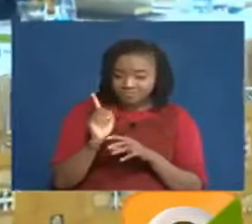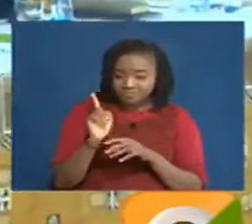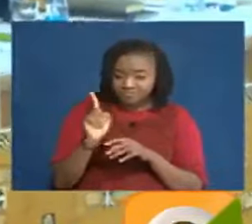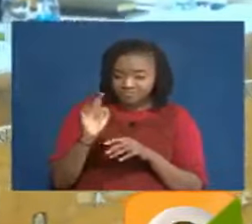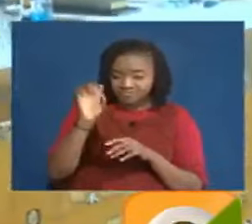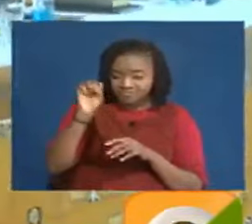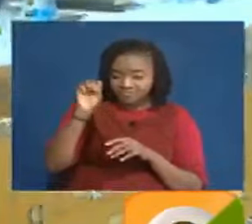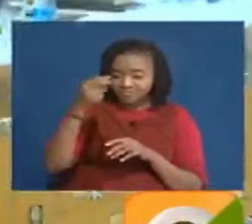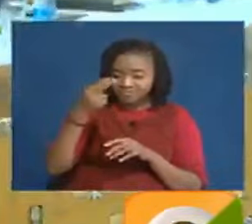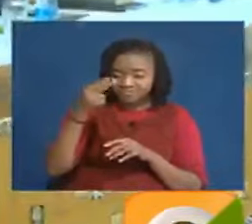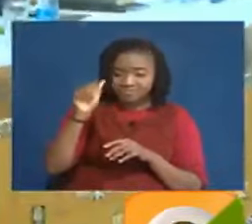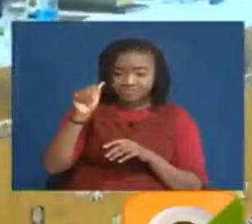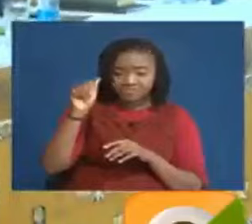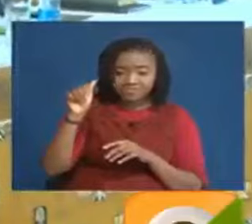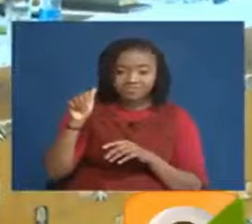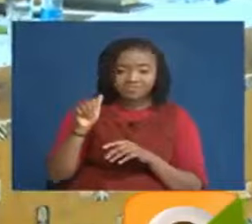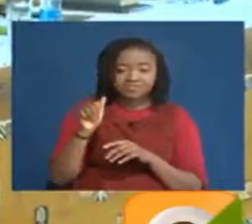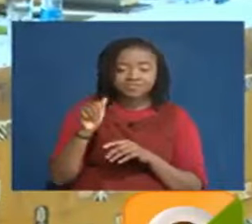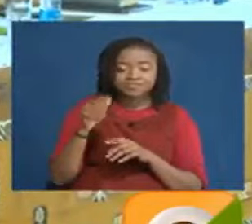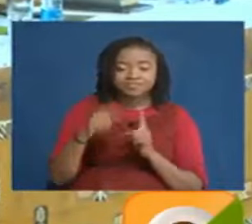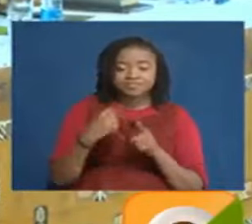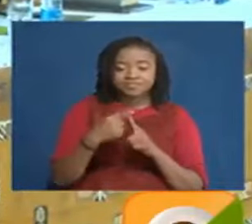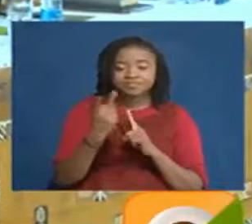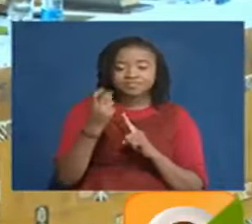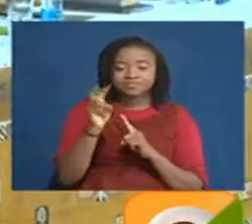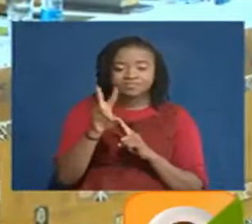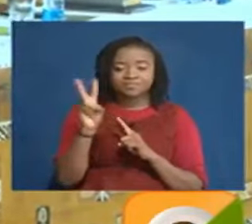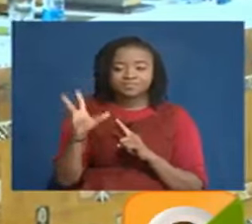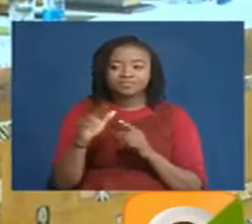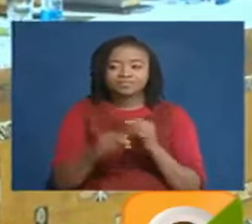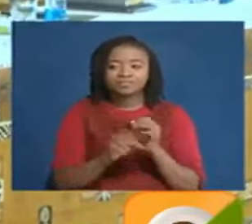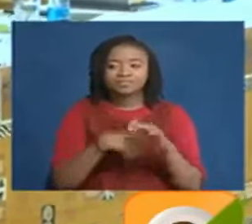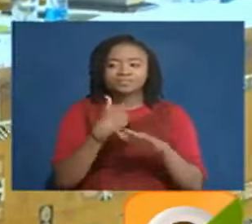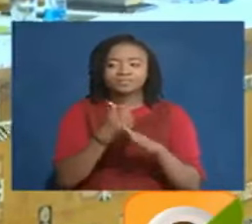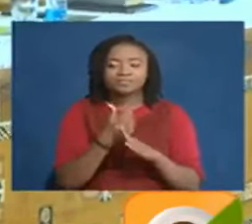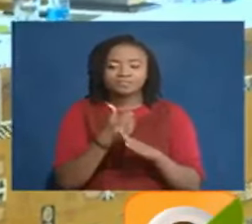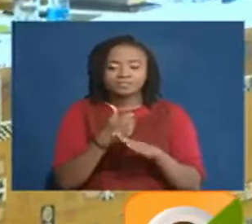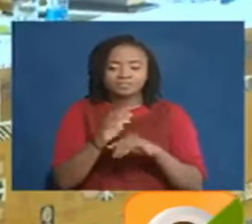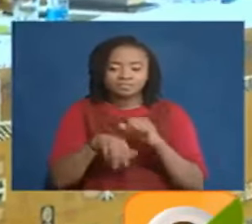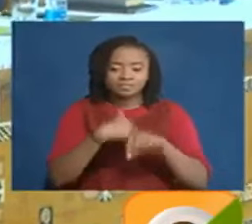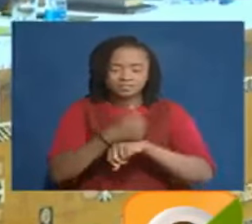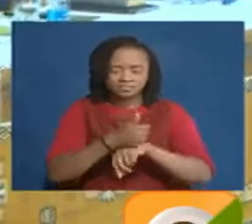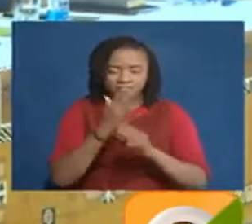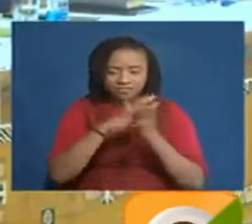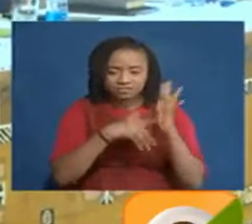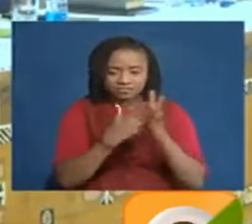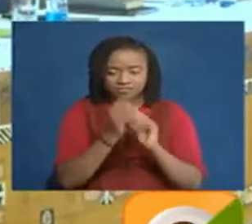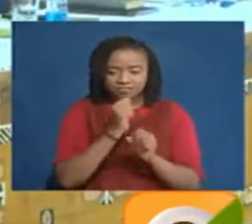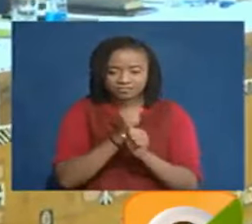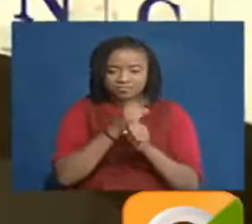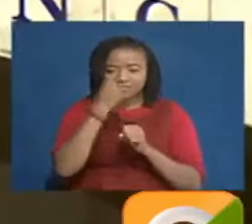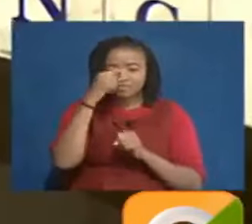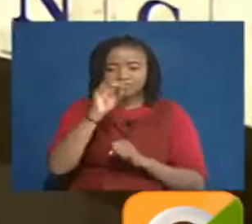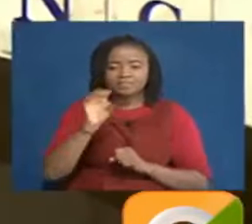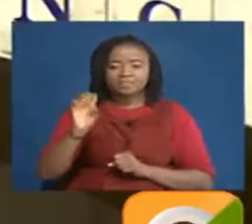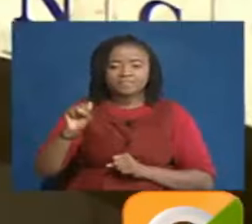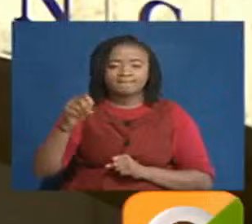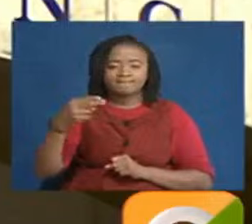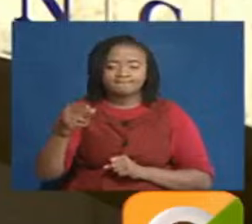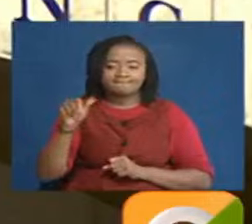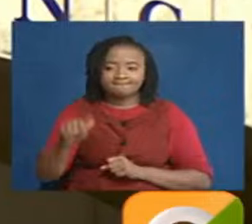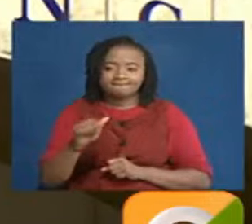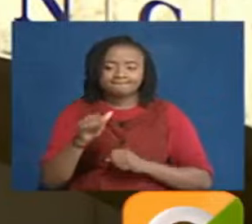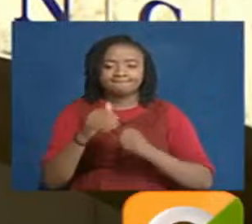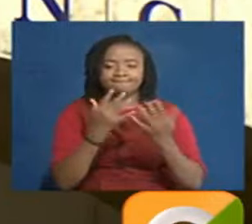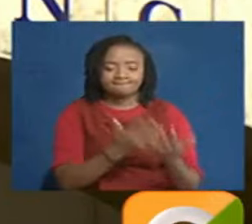of 2023, which established the framework for the management of the Social Health Authority, grants moving of assets